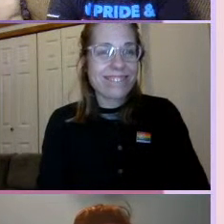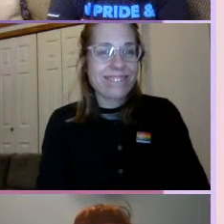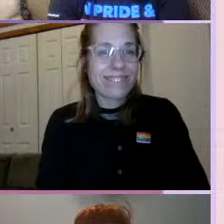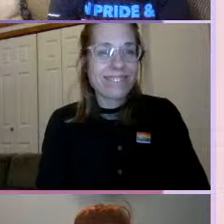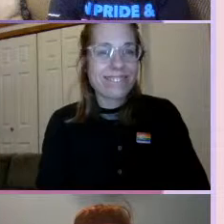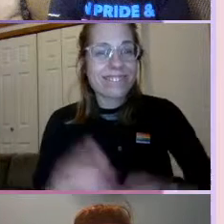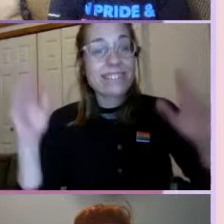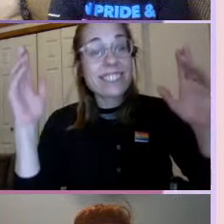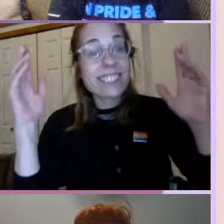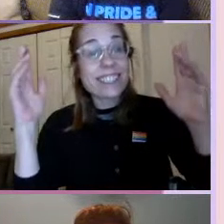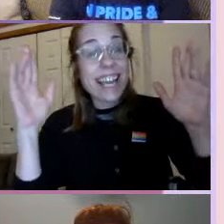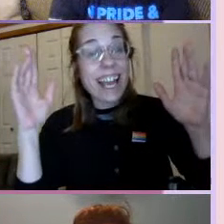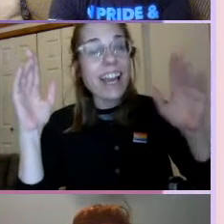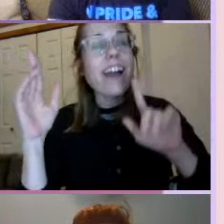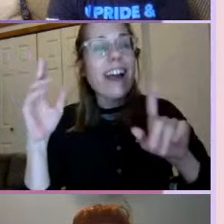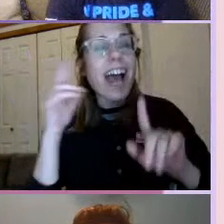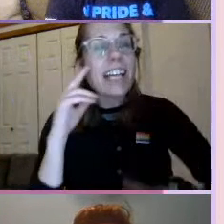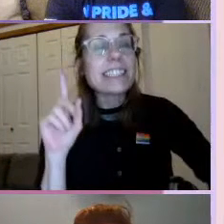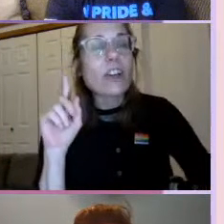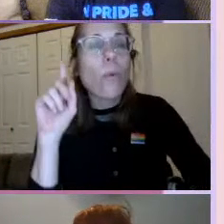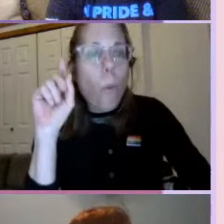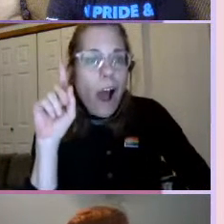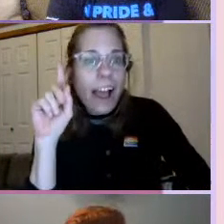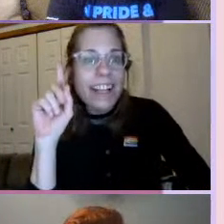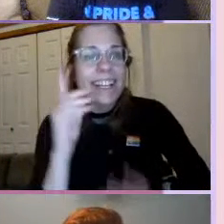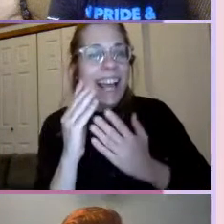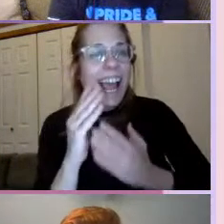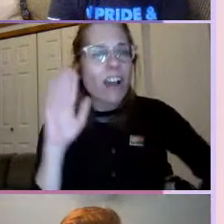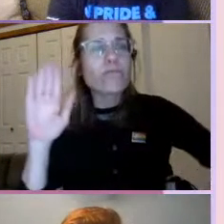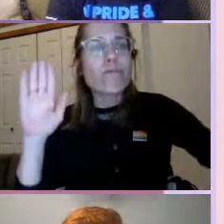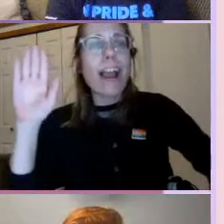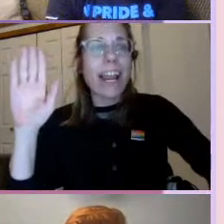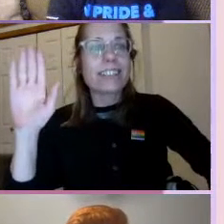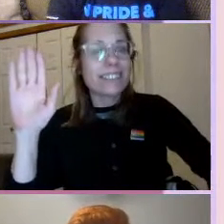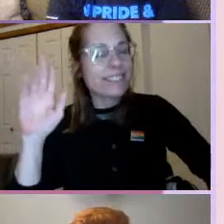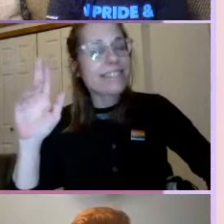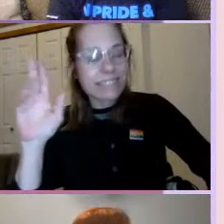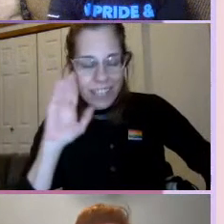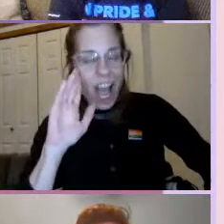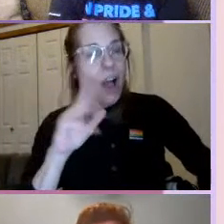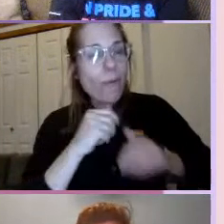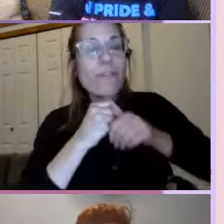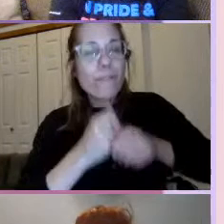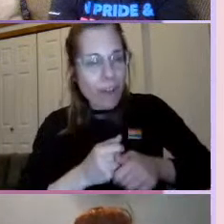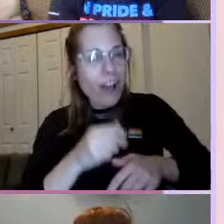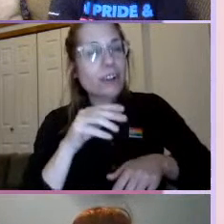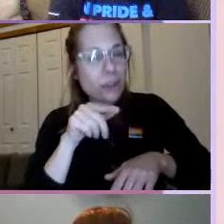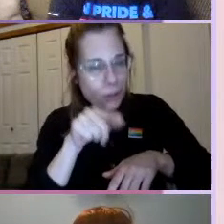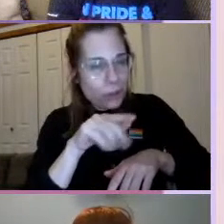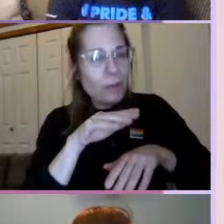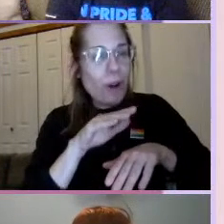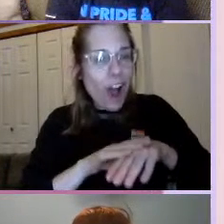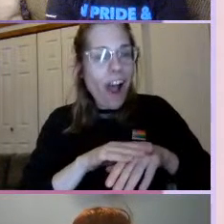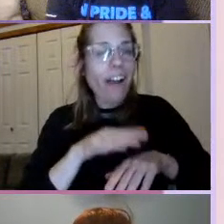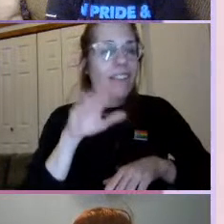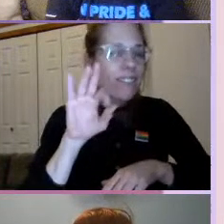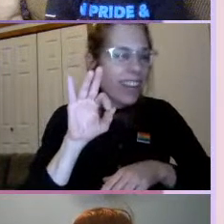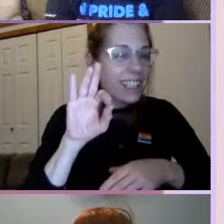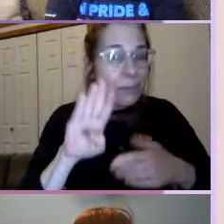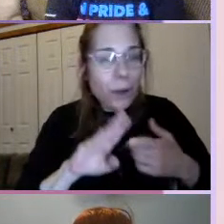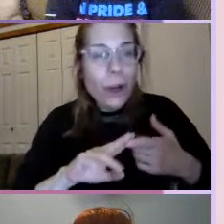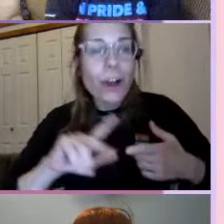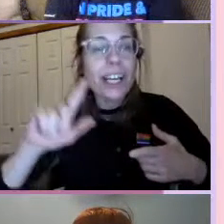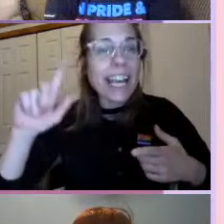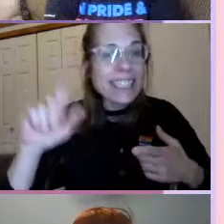Yay, we got one hand raised to follow us on social media and a check mark. You can follow us on all social media at